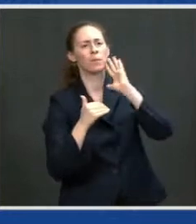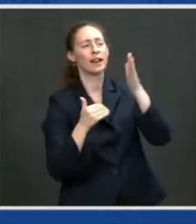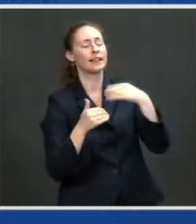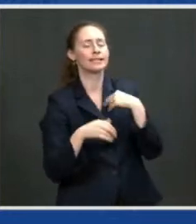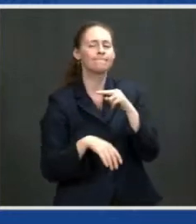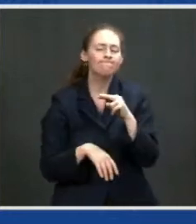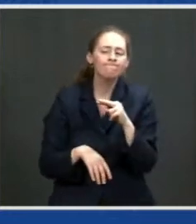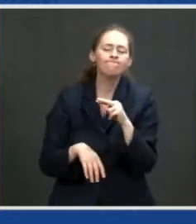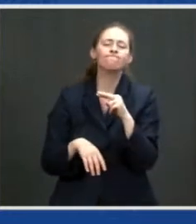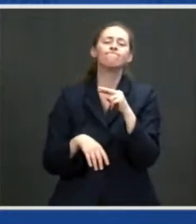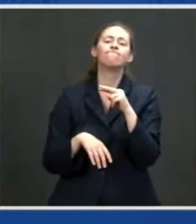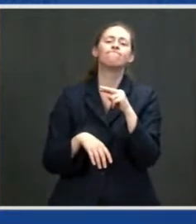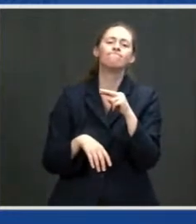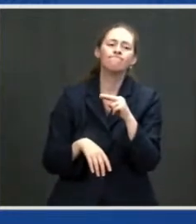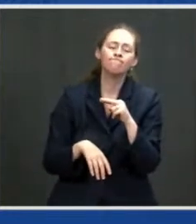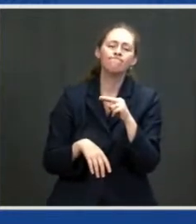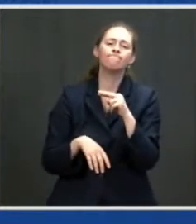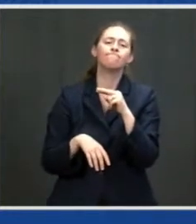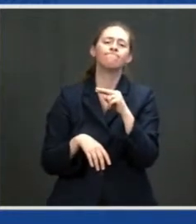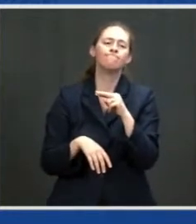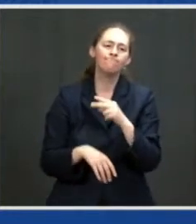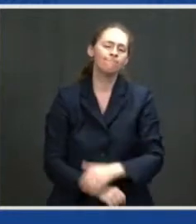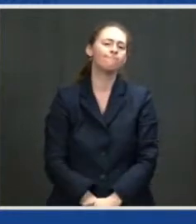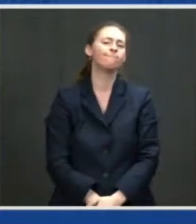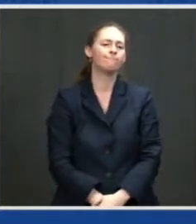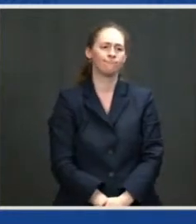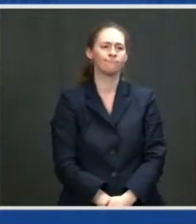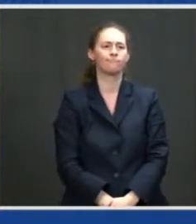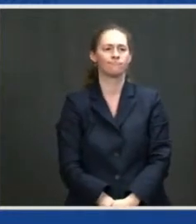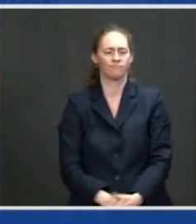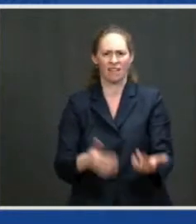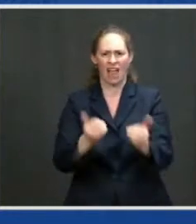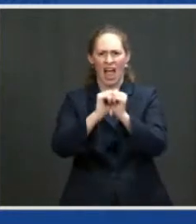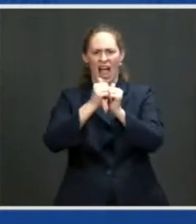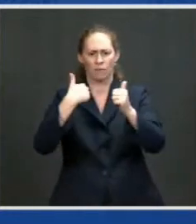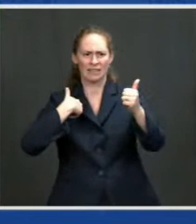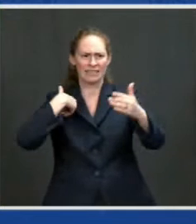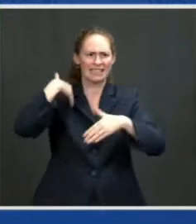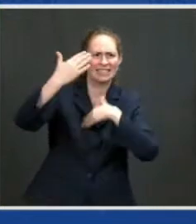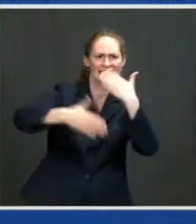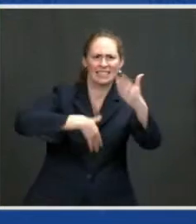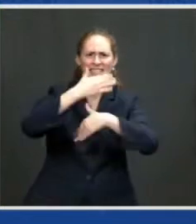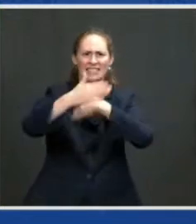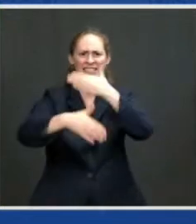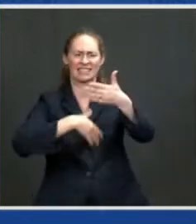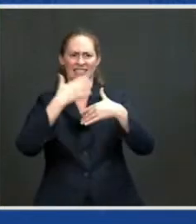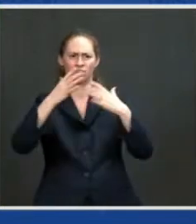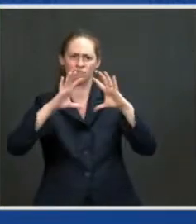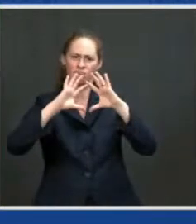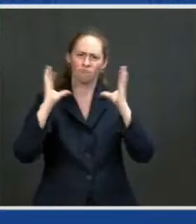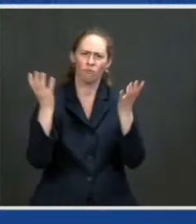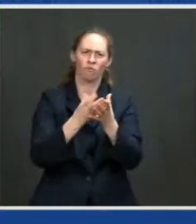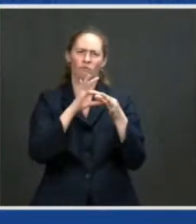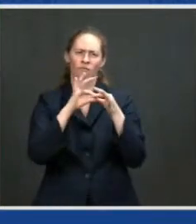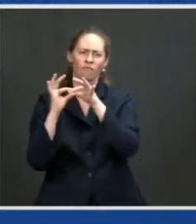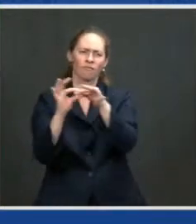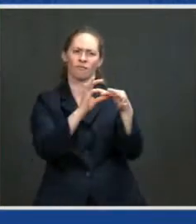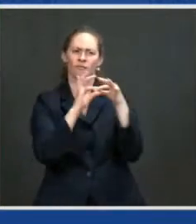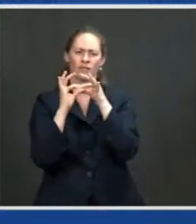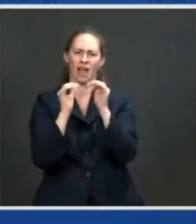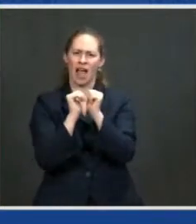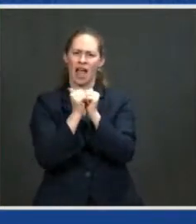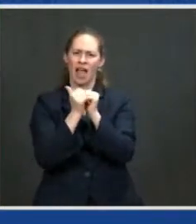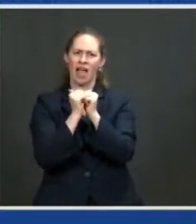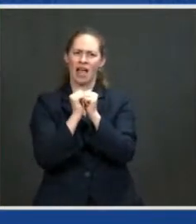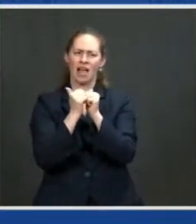reasons that caused us to move ahead so significantly as a world leader, an economic leader in the world, was in